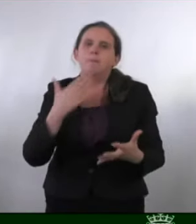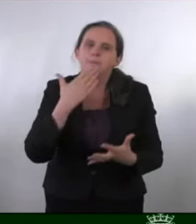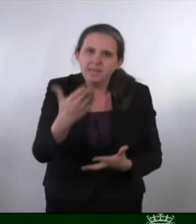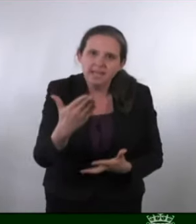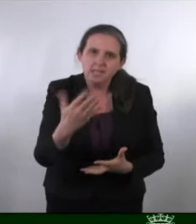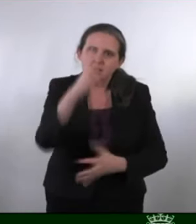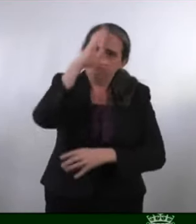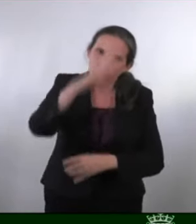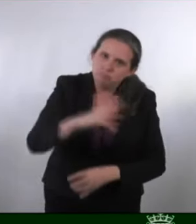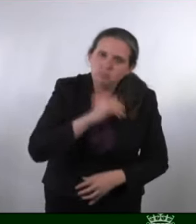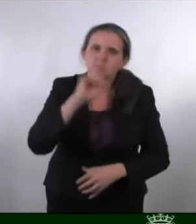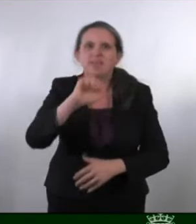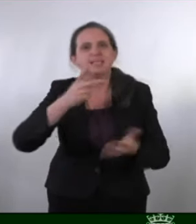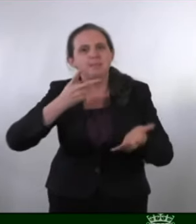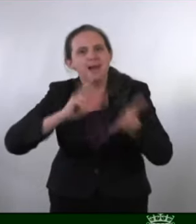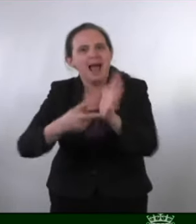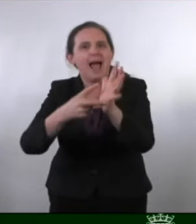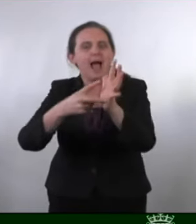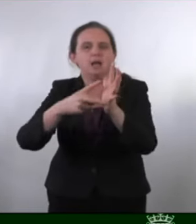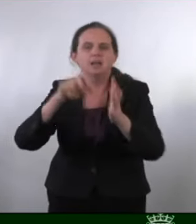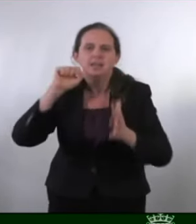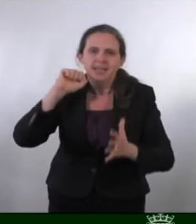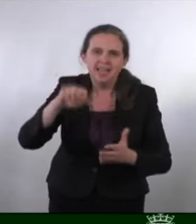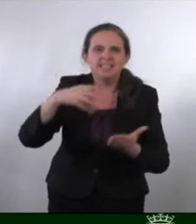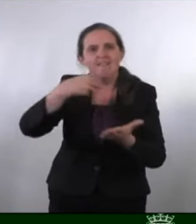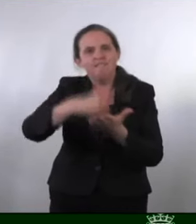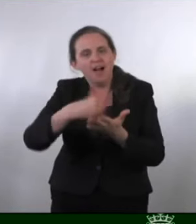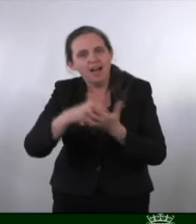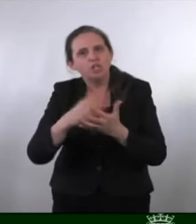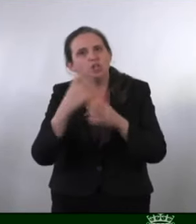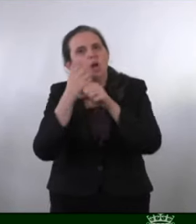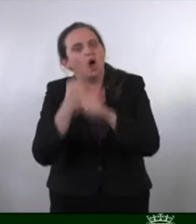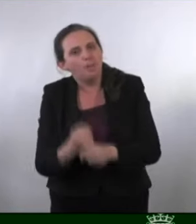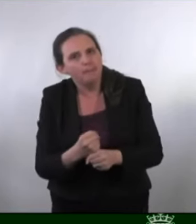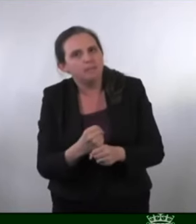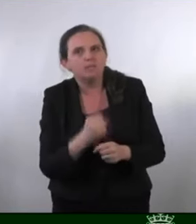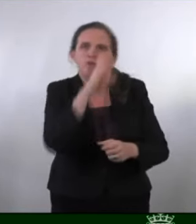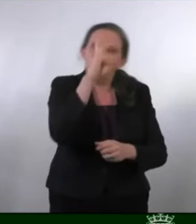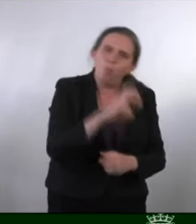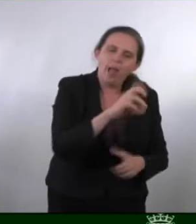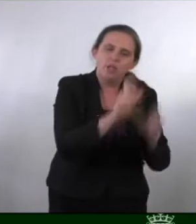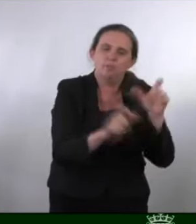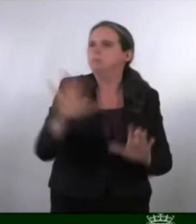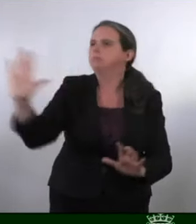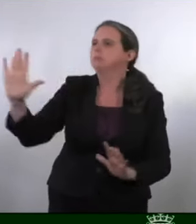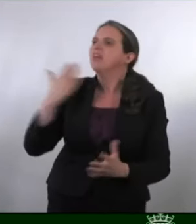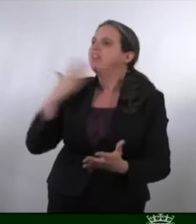exact plans to make good on his financial commitments? Thank you. We'll go to the Prime Minister.